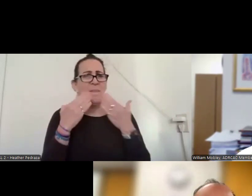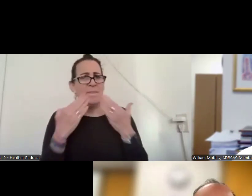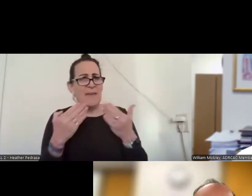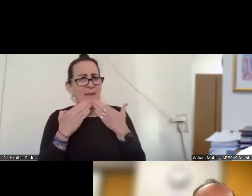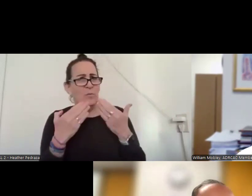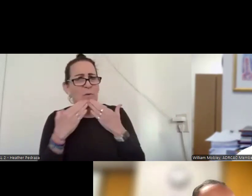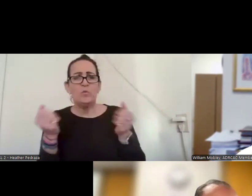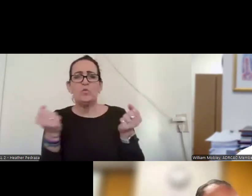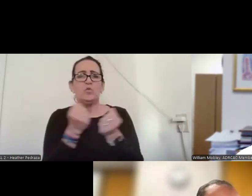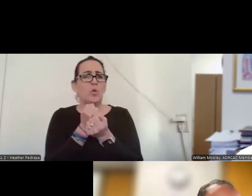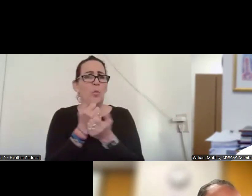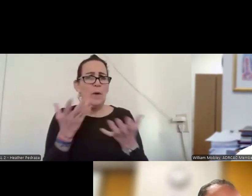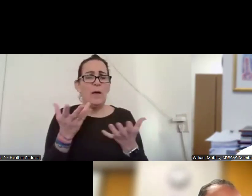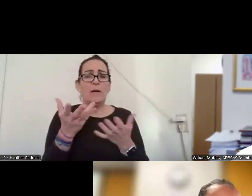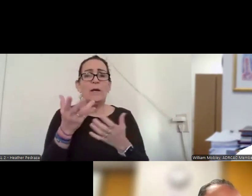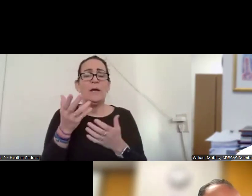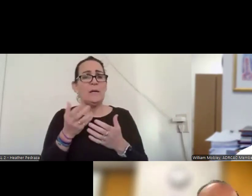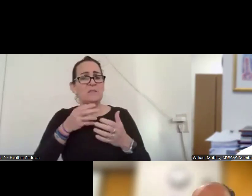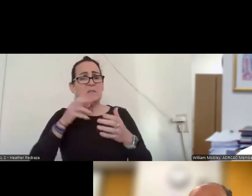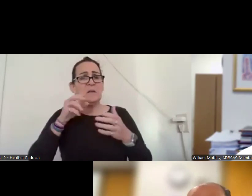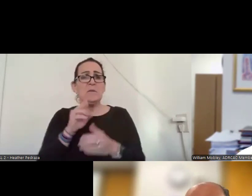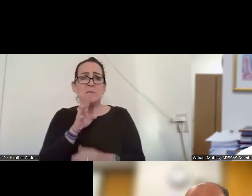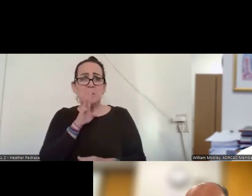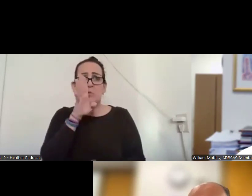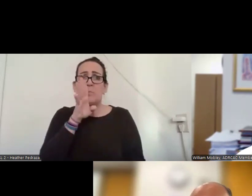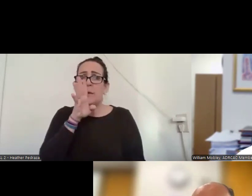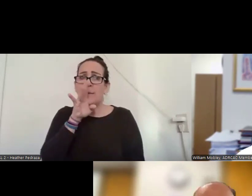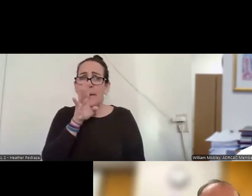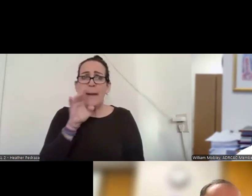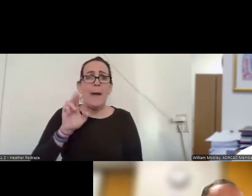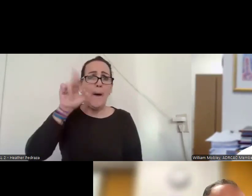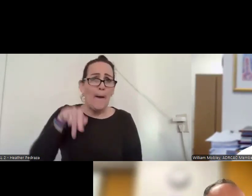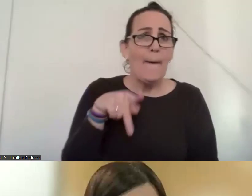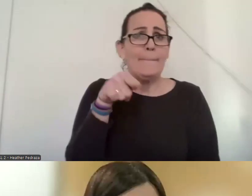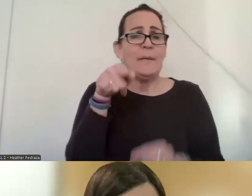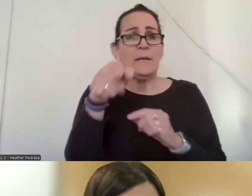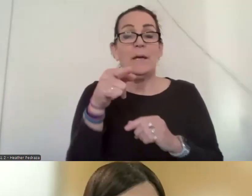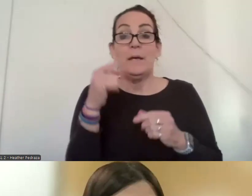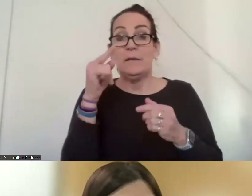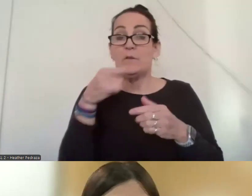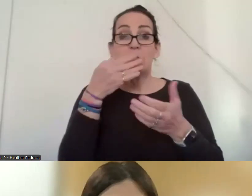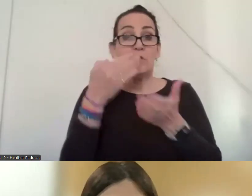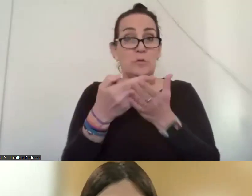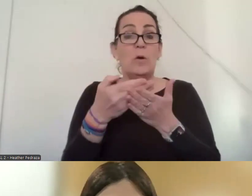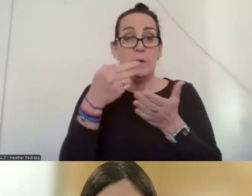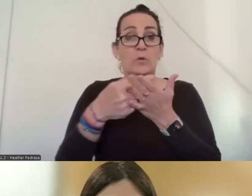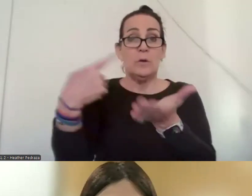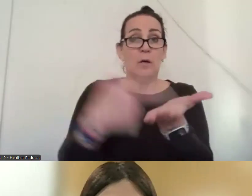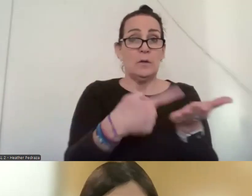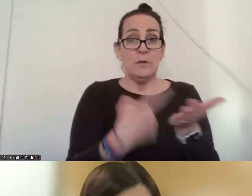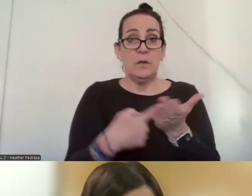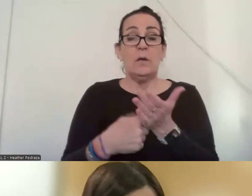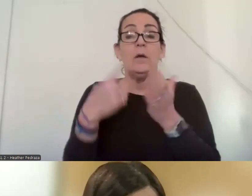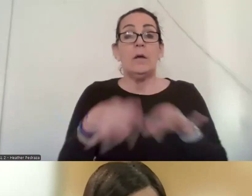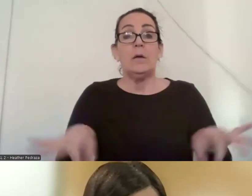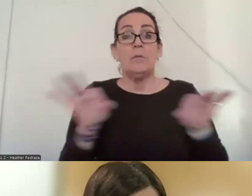for speaking up about this. It's very informative discussion, and we need to have more of this. So now